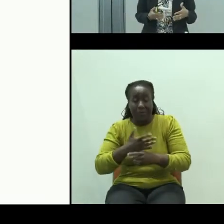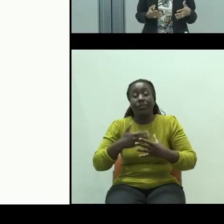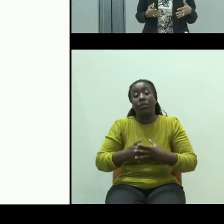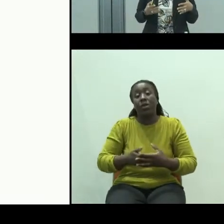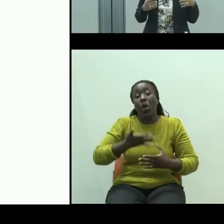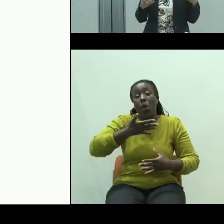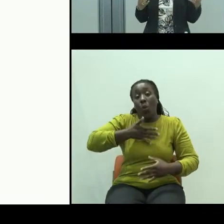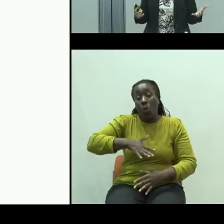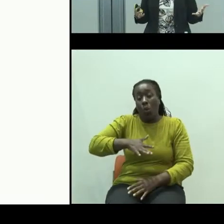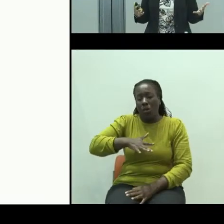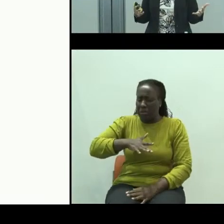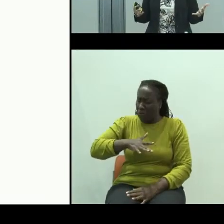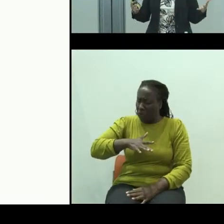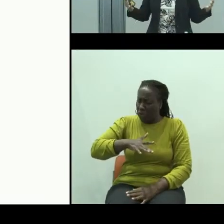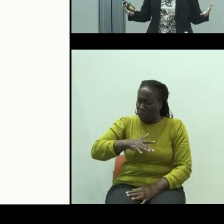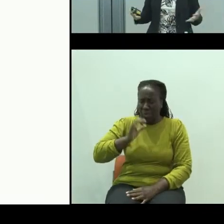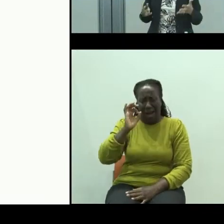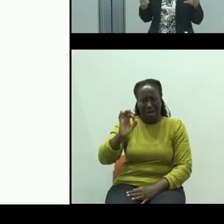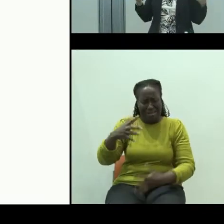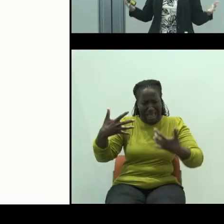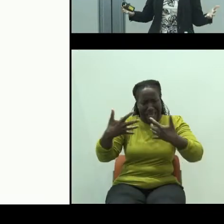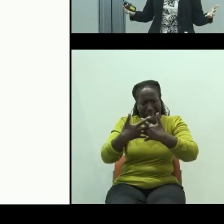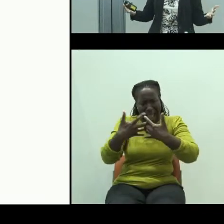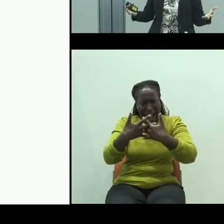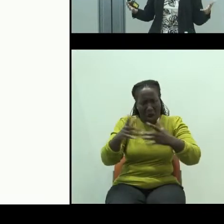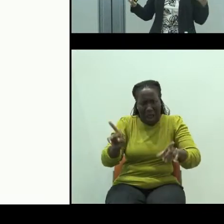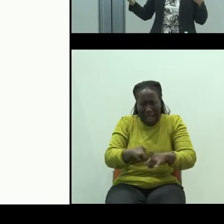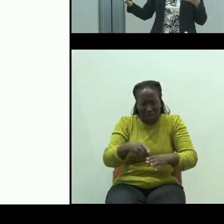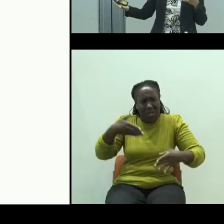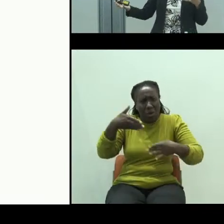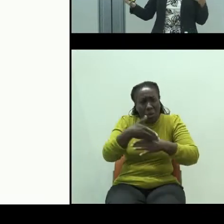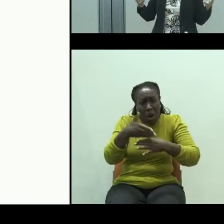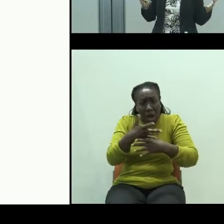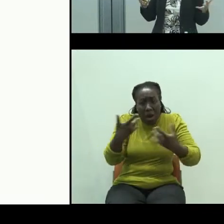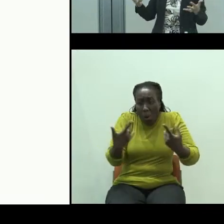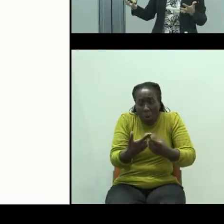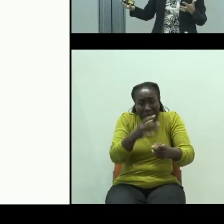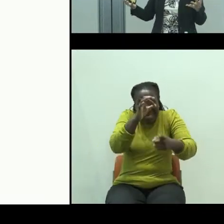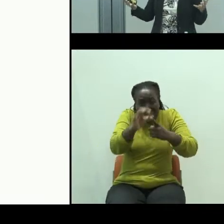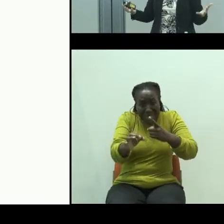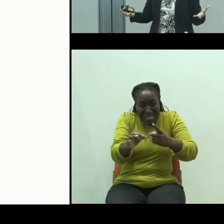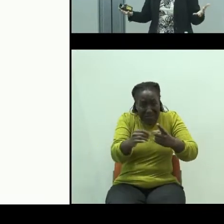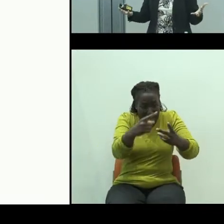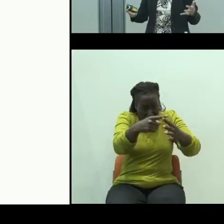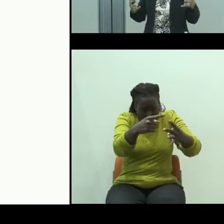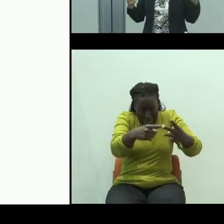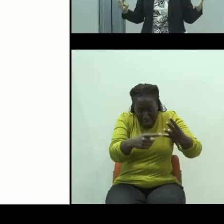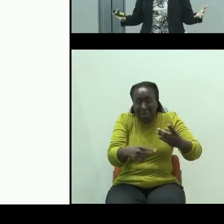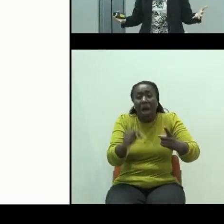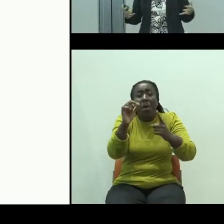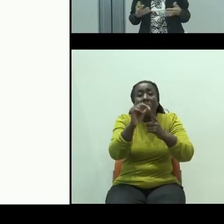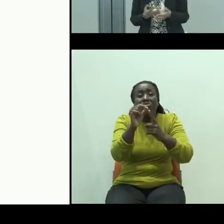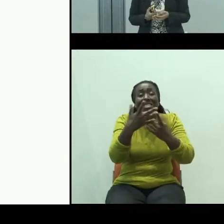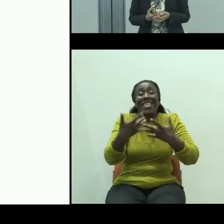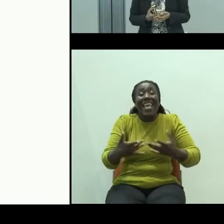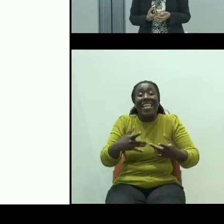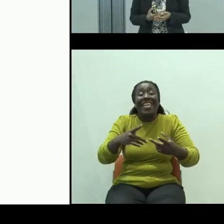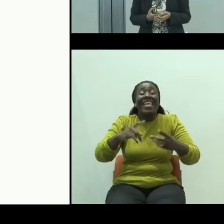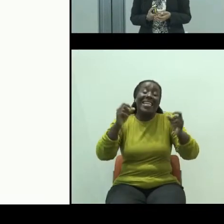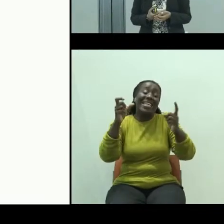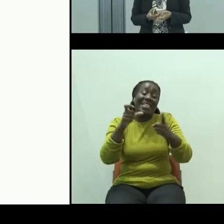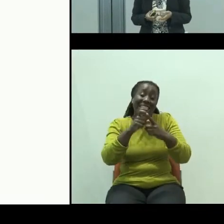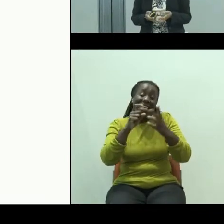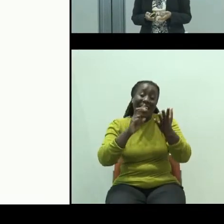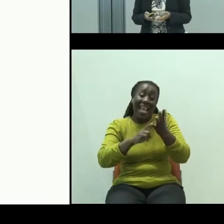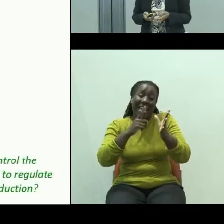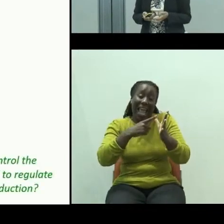the question was how? What is the mechanism? What are the specific pieces of proteins or DNA that we're going to assemble